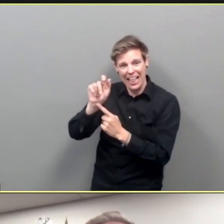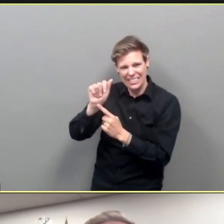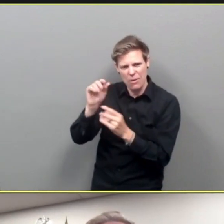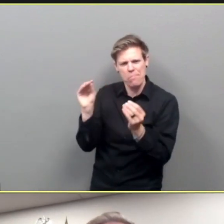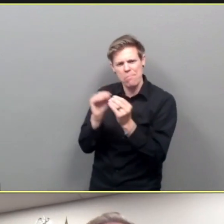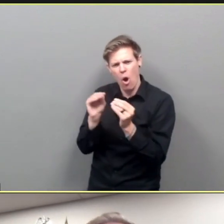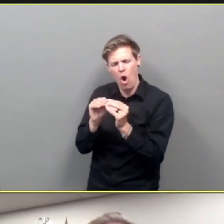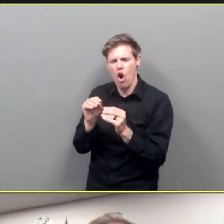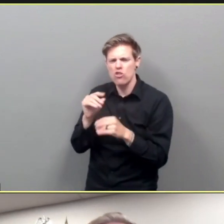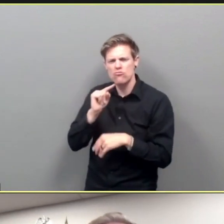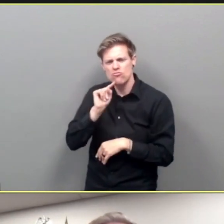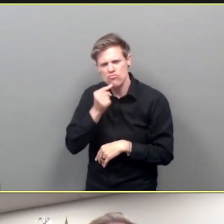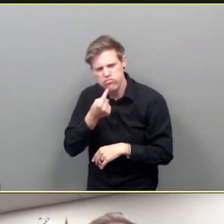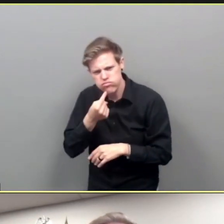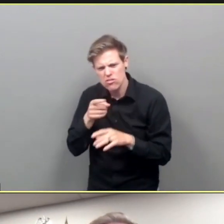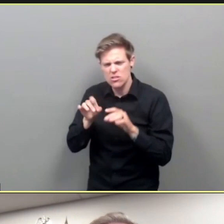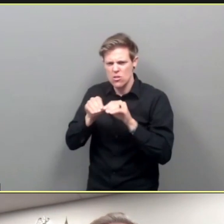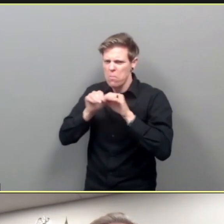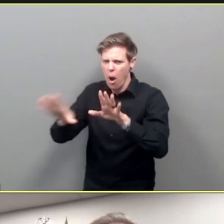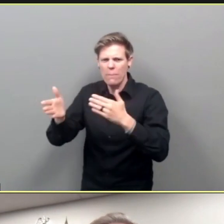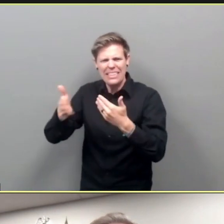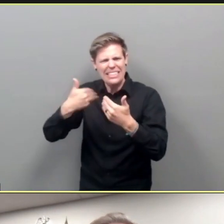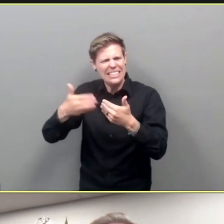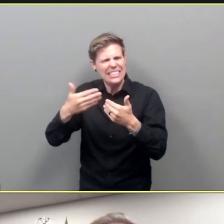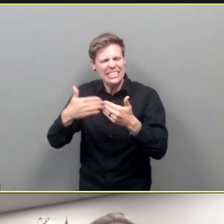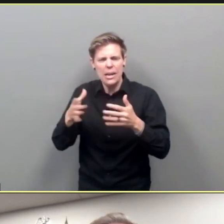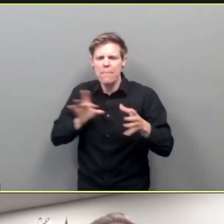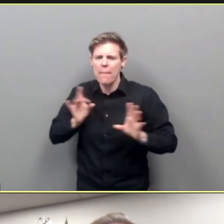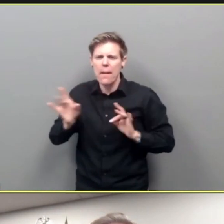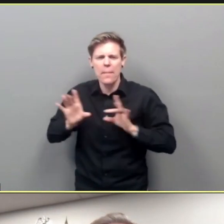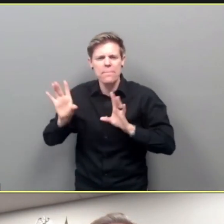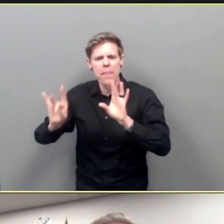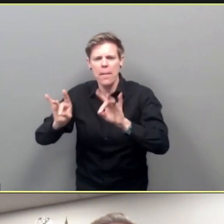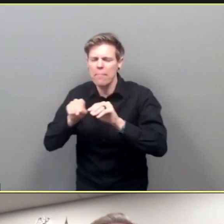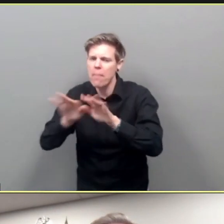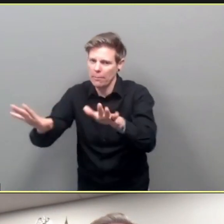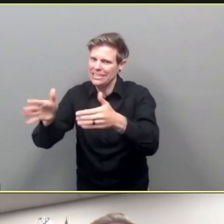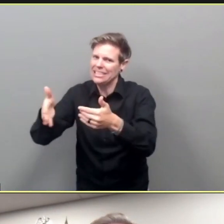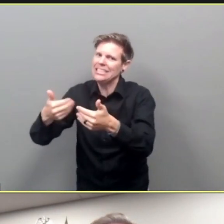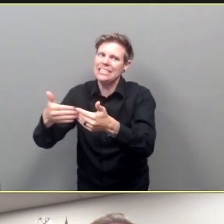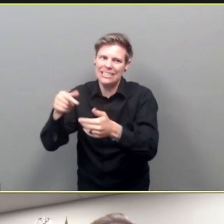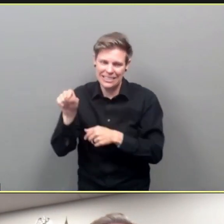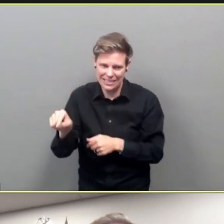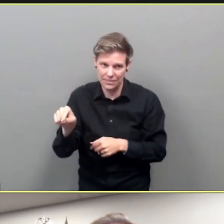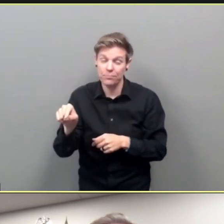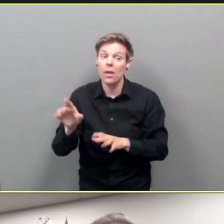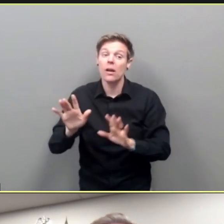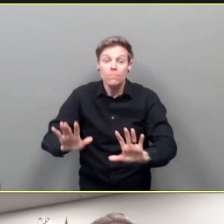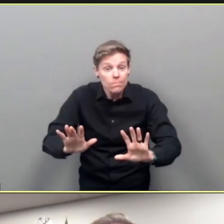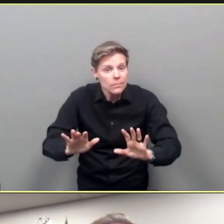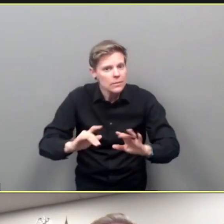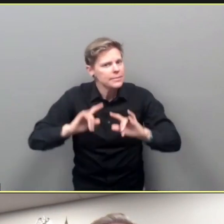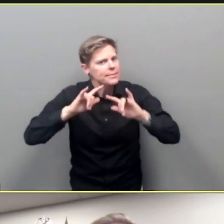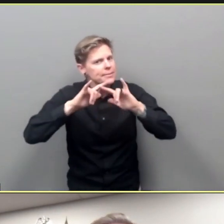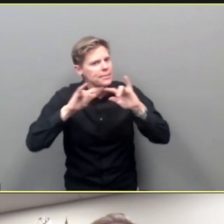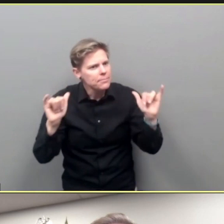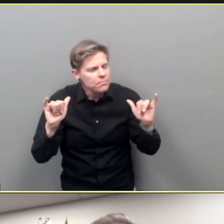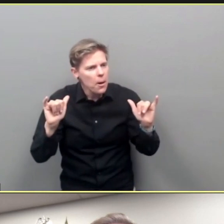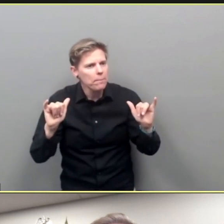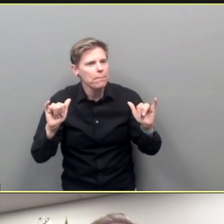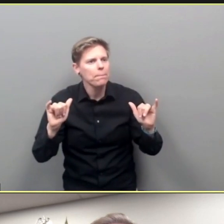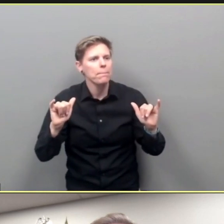contagiousness. And then I think, though, we would be remiss not to say, though, this is in the setting of when you're